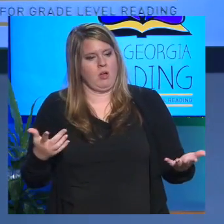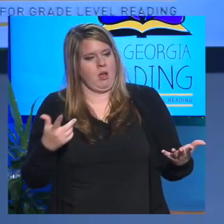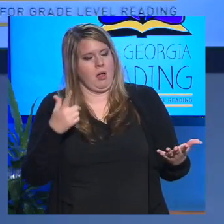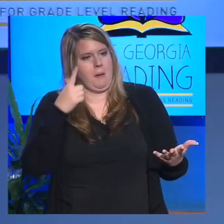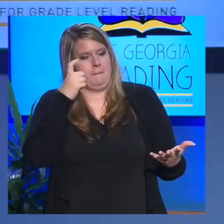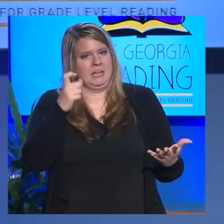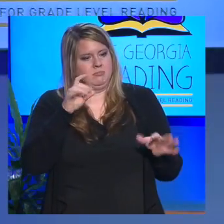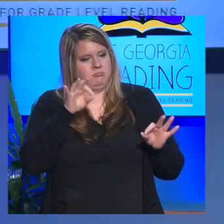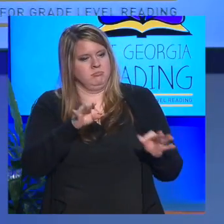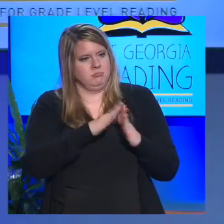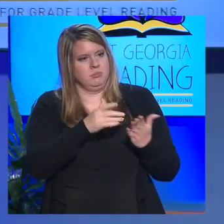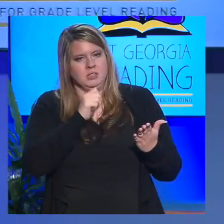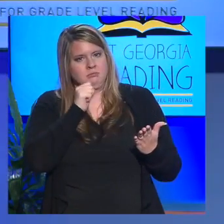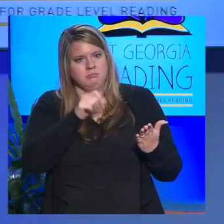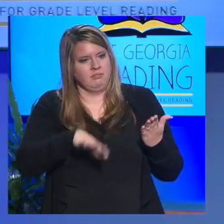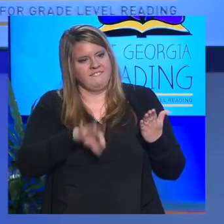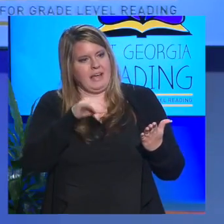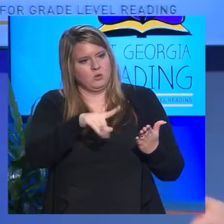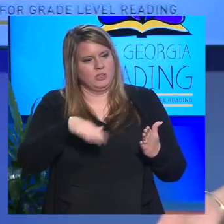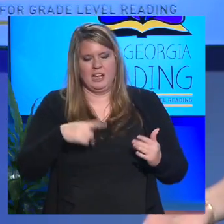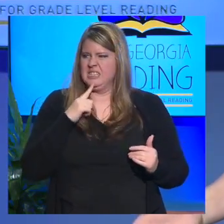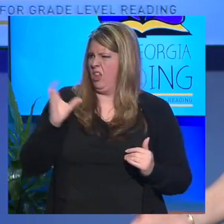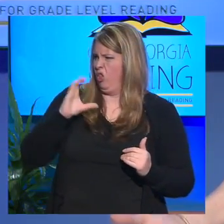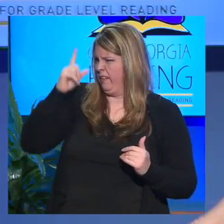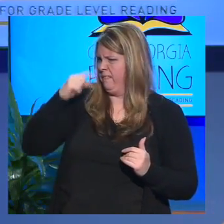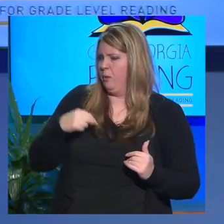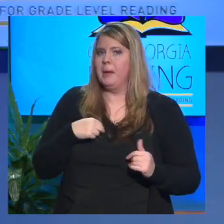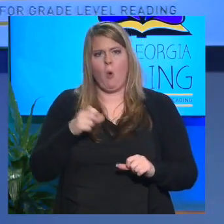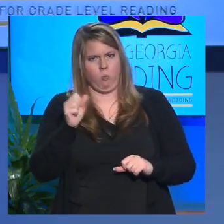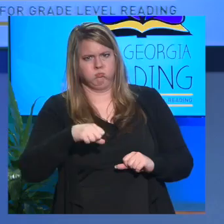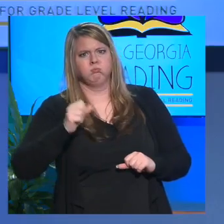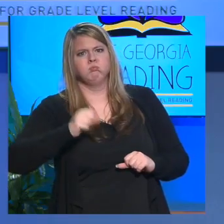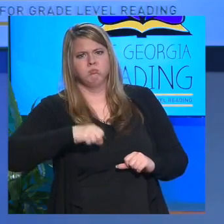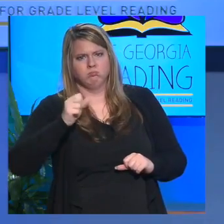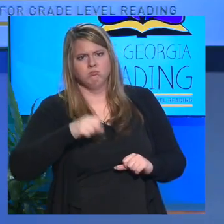found you yet. Something's looking for me. Oh, yes.